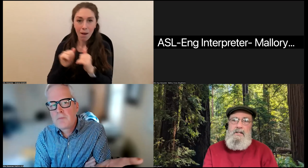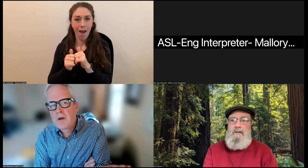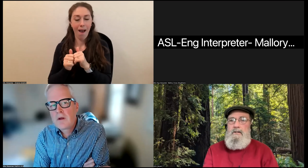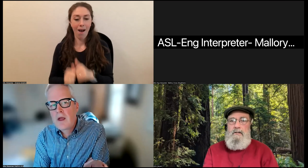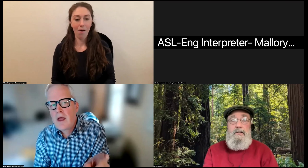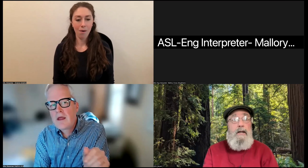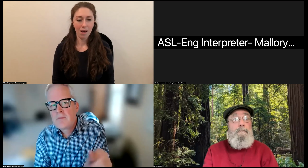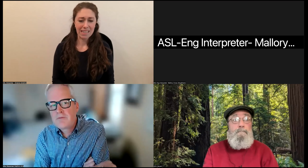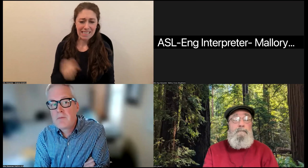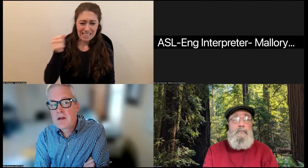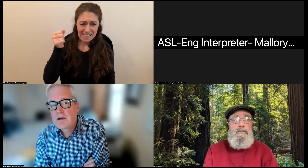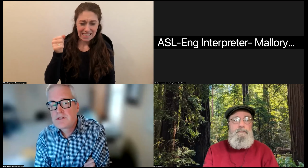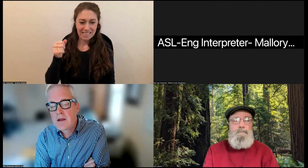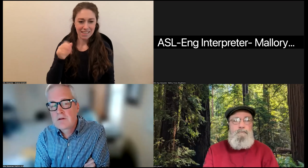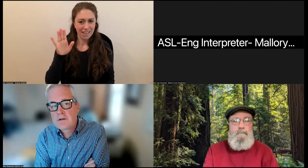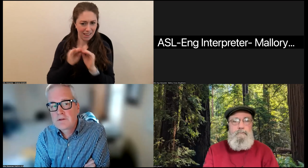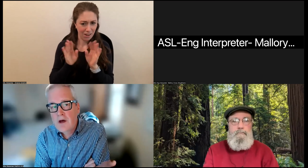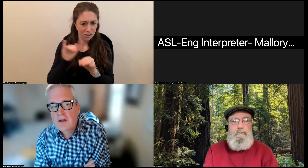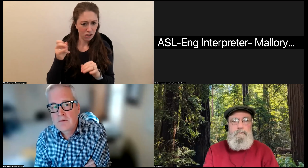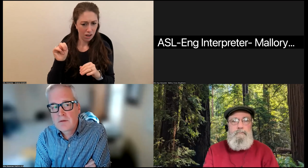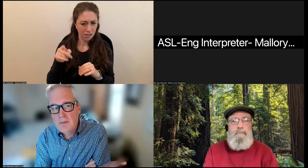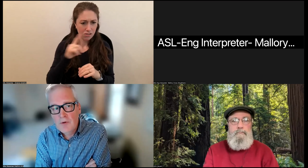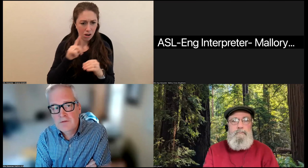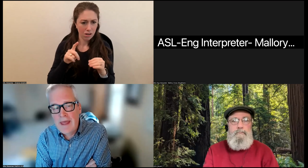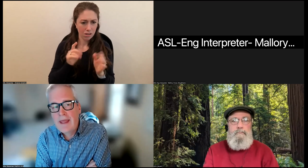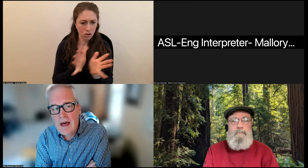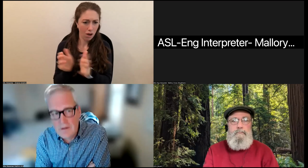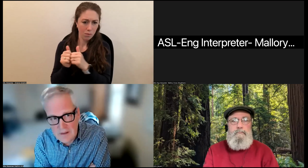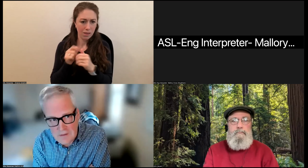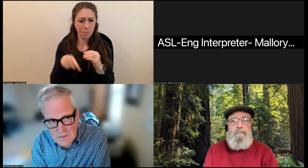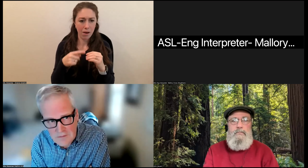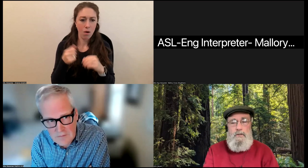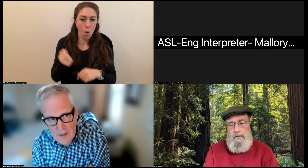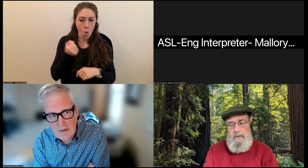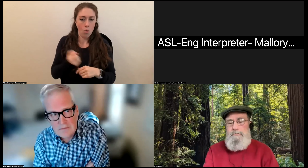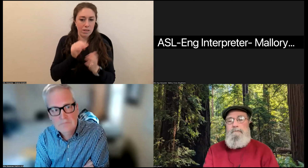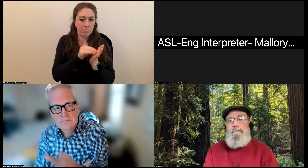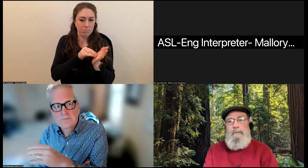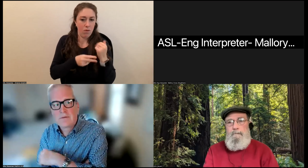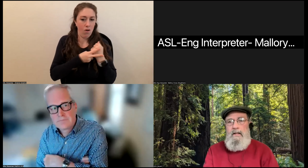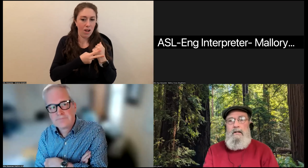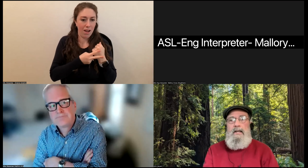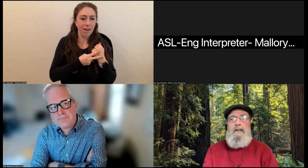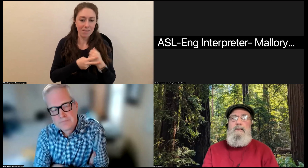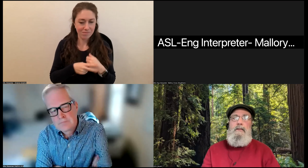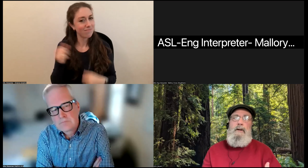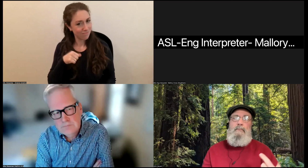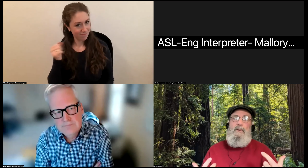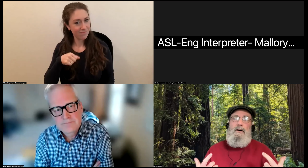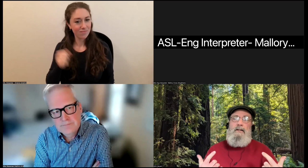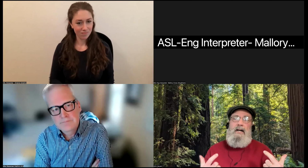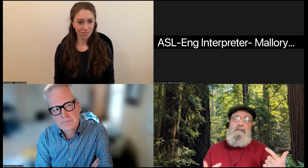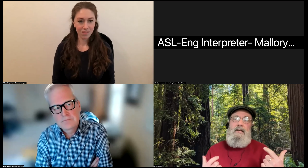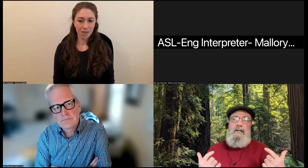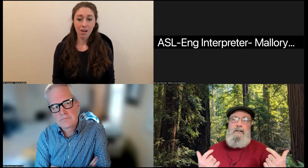after six years. And to be clear, John, you're also talking to them about the importance of hanging on to things. Sure. Right? Yep. Yeah, the problem